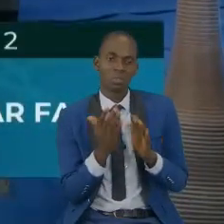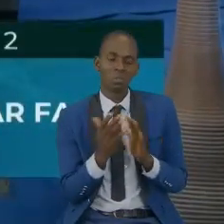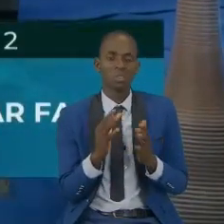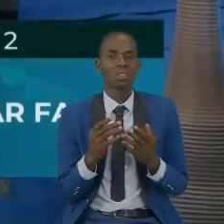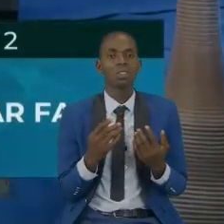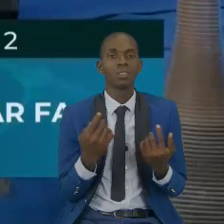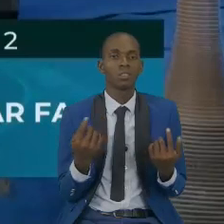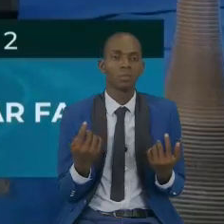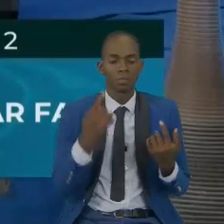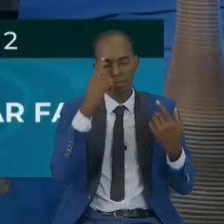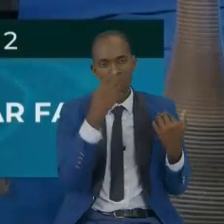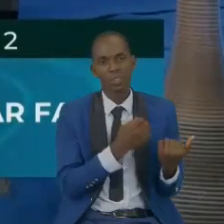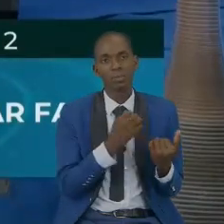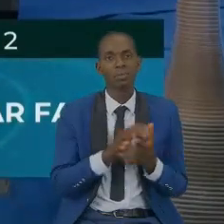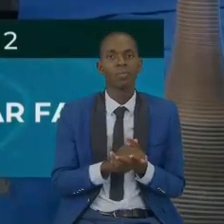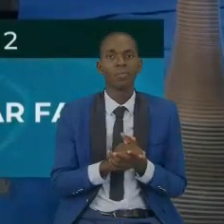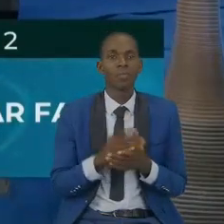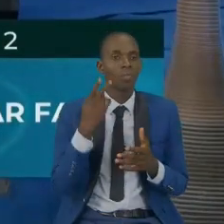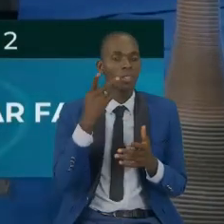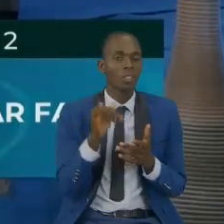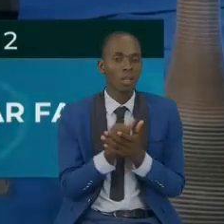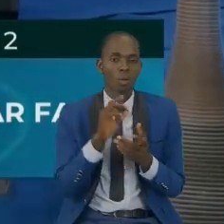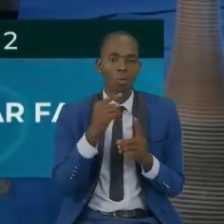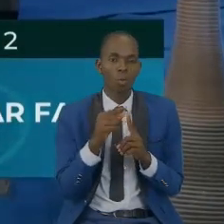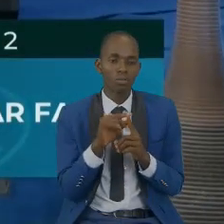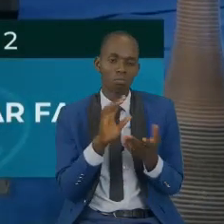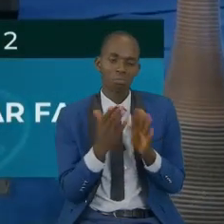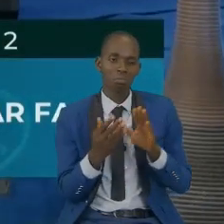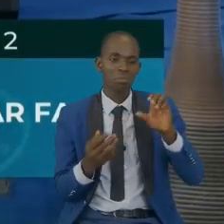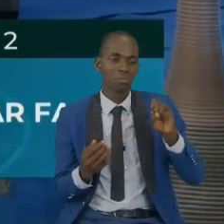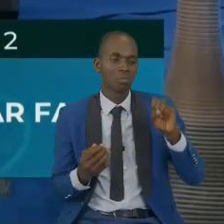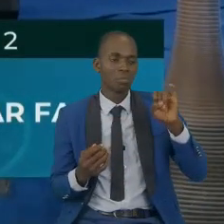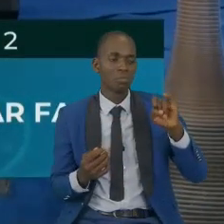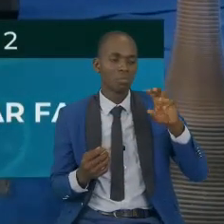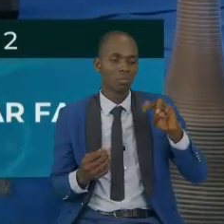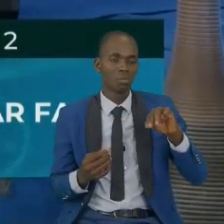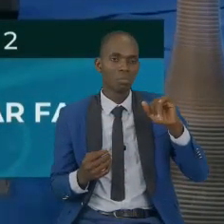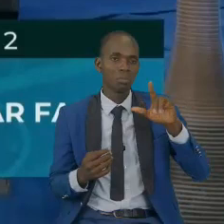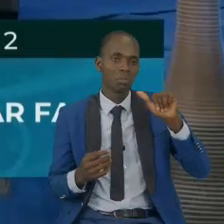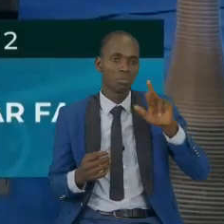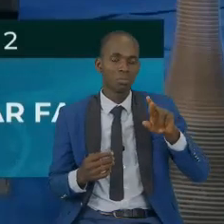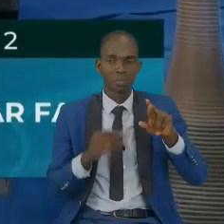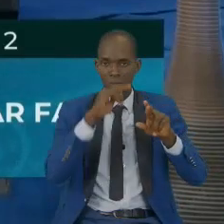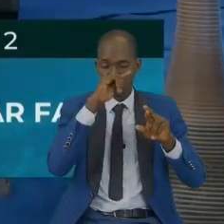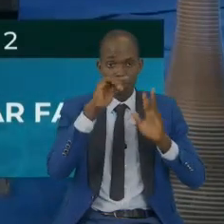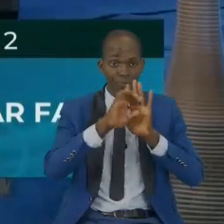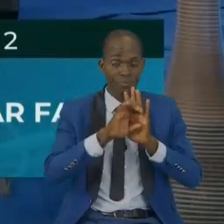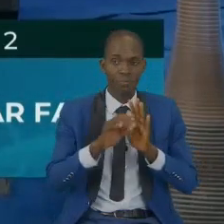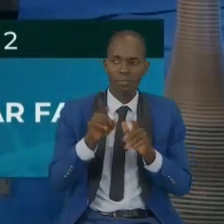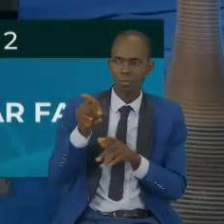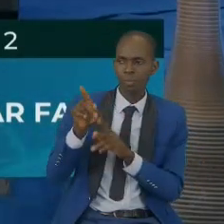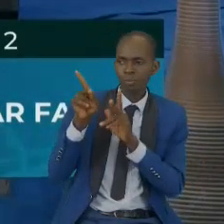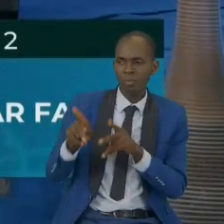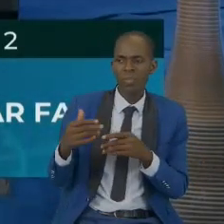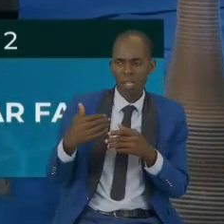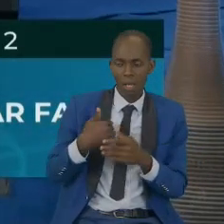faith. Similar. And when you use the word similar, you say that person has this kind of faith. I